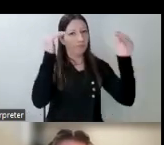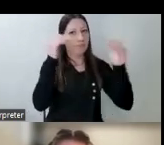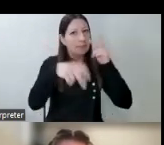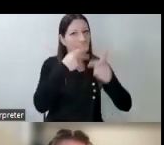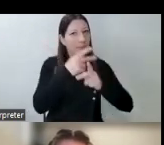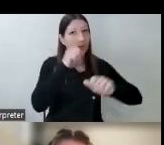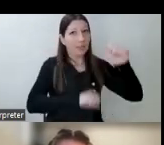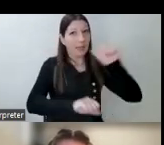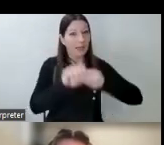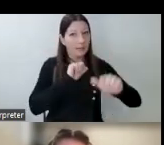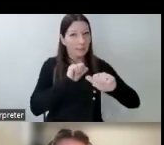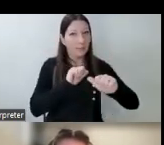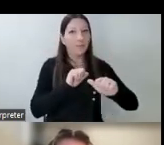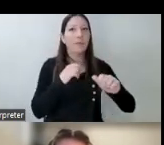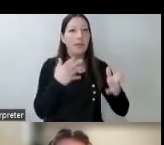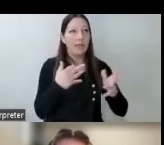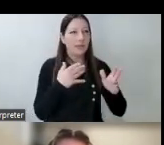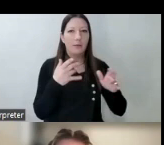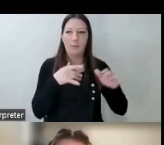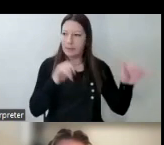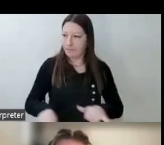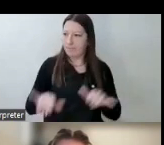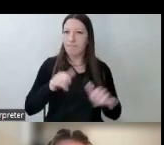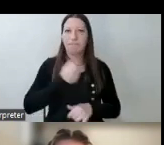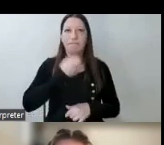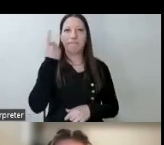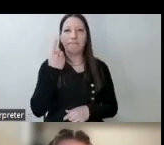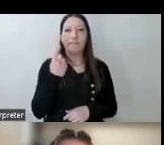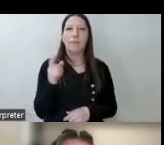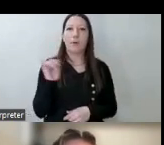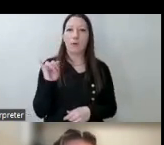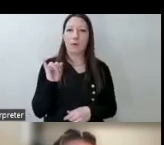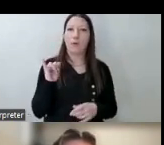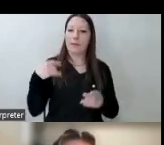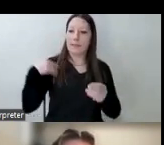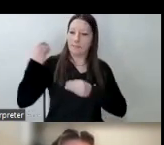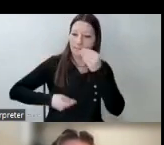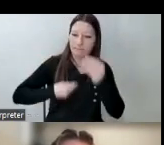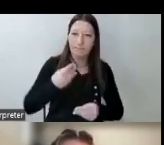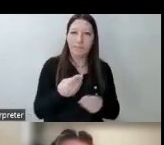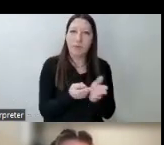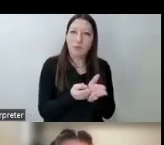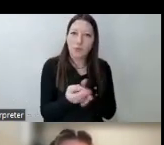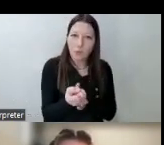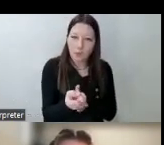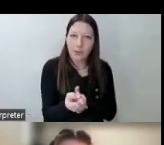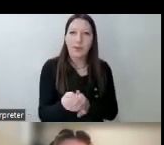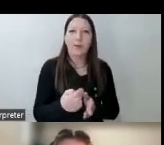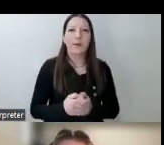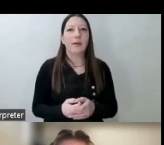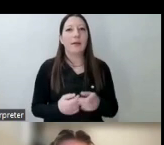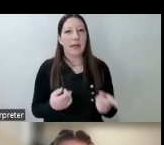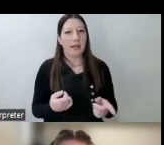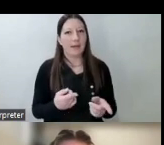in a common language. It is also a privileged carrier of truth, a way of allowing for multiplicity and complexity